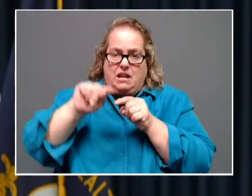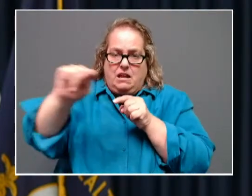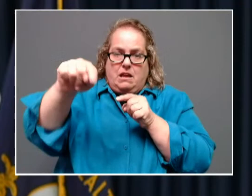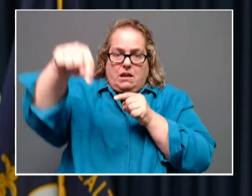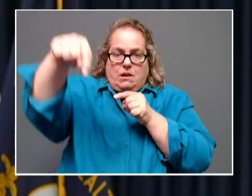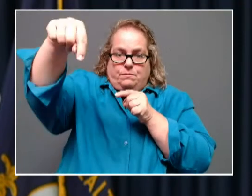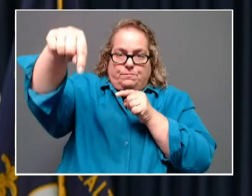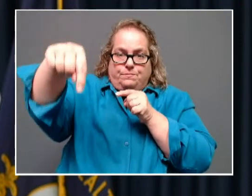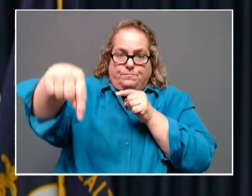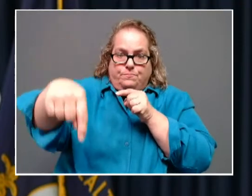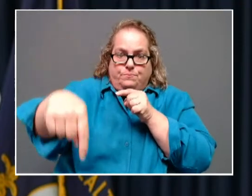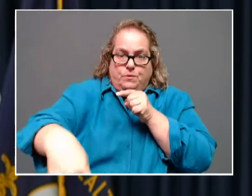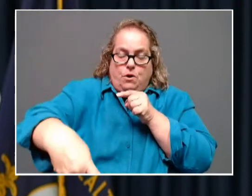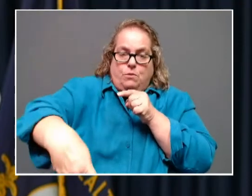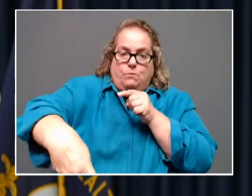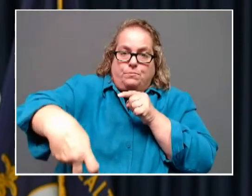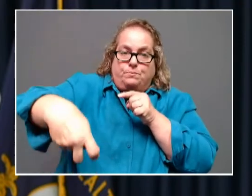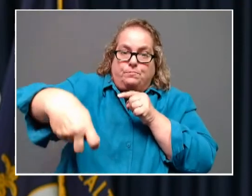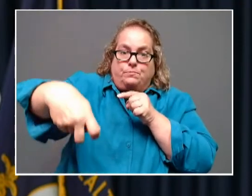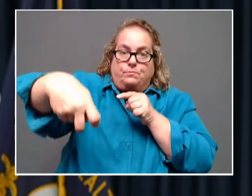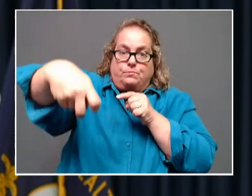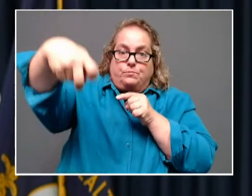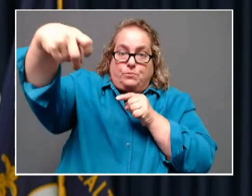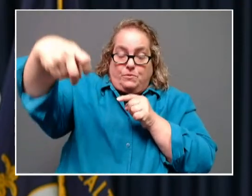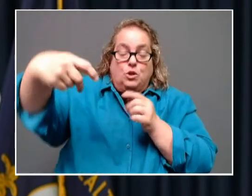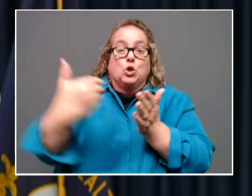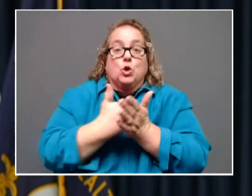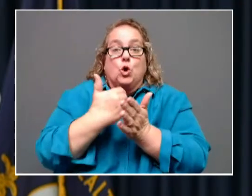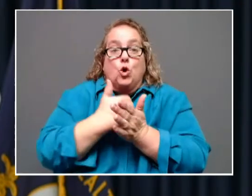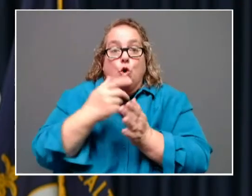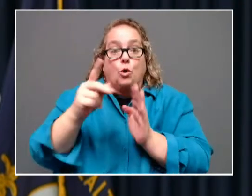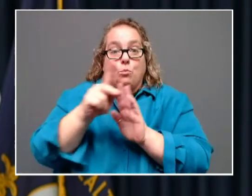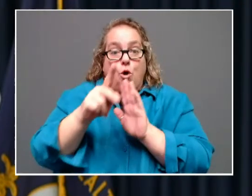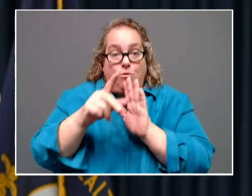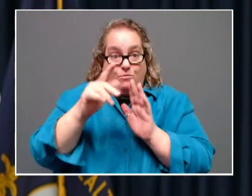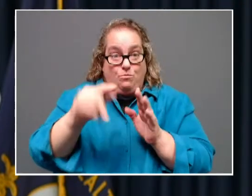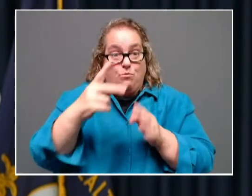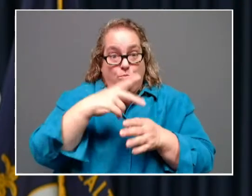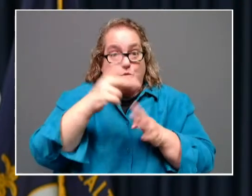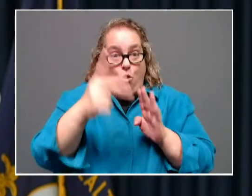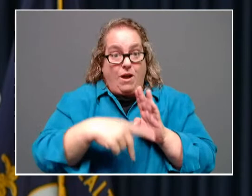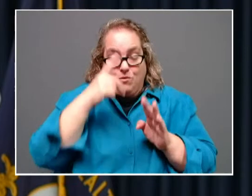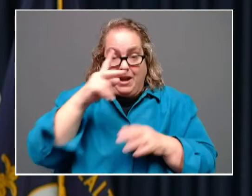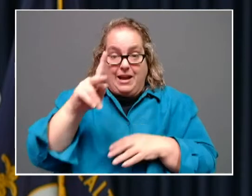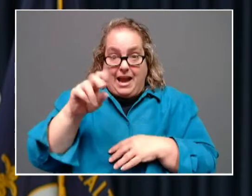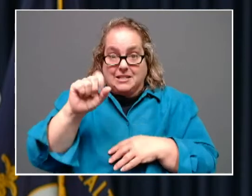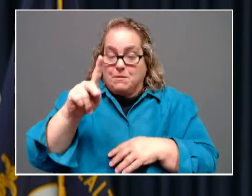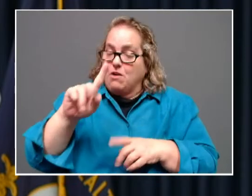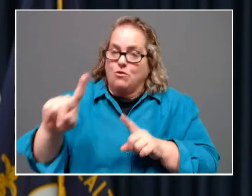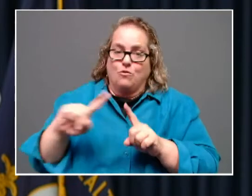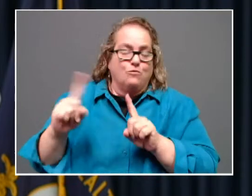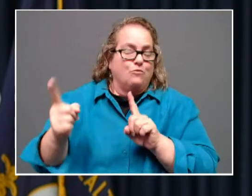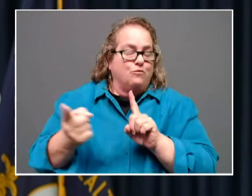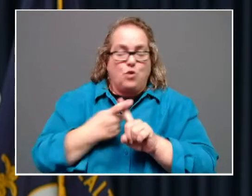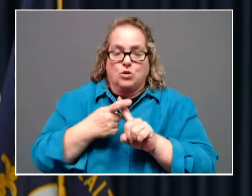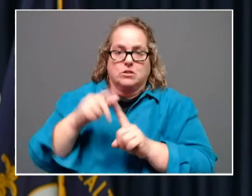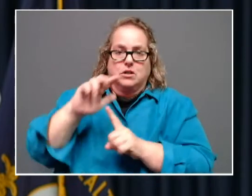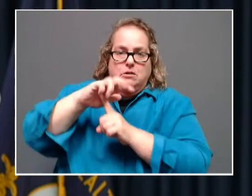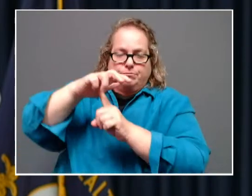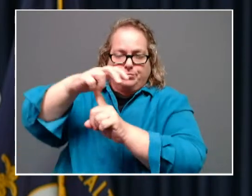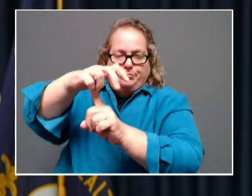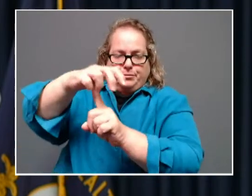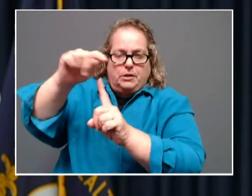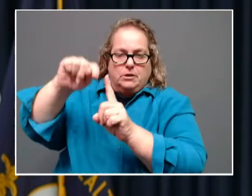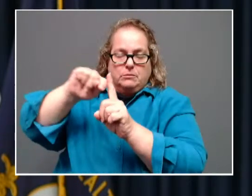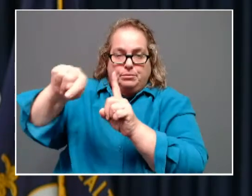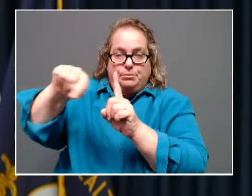for KSP and their first mission of its type, which we are proud to report was a success. 2